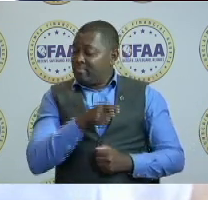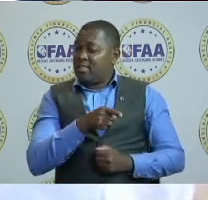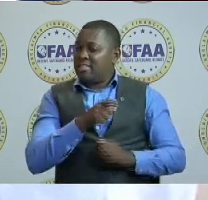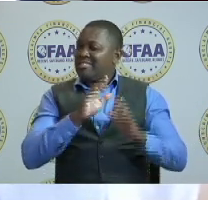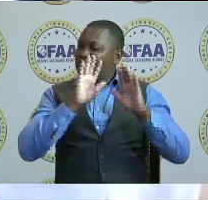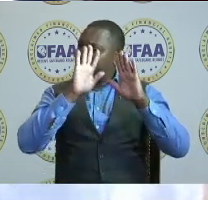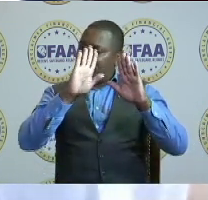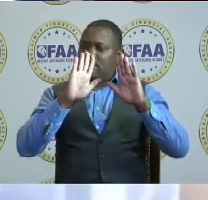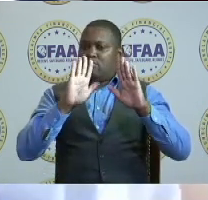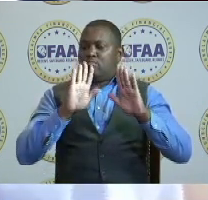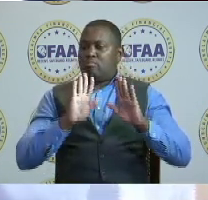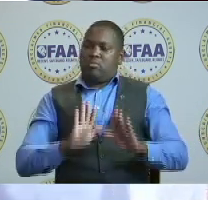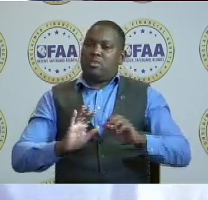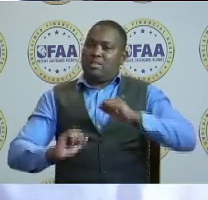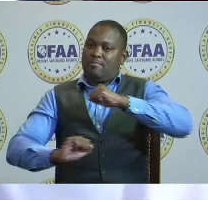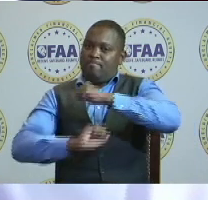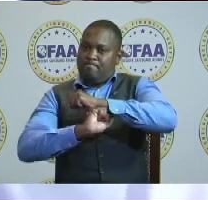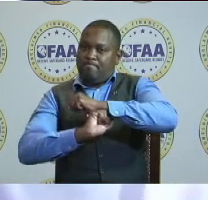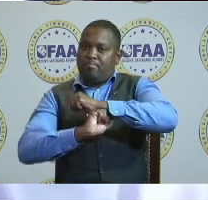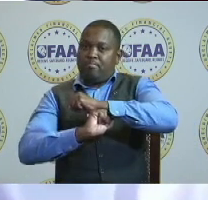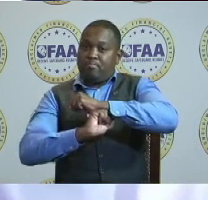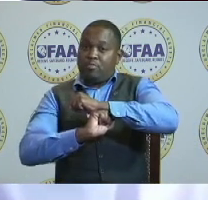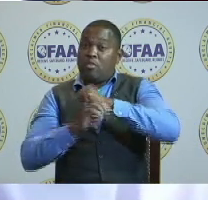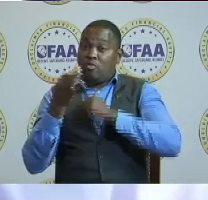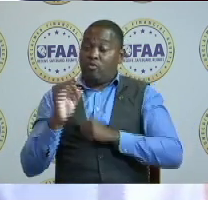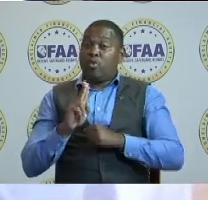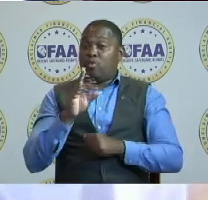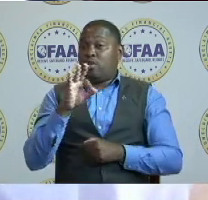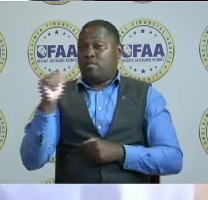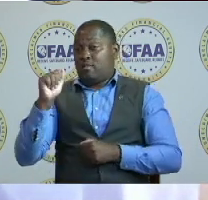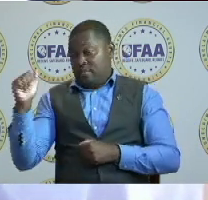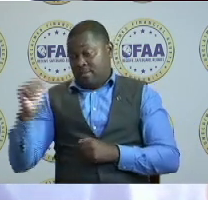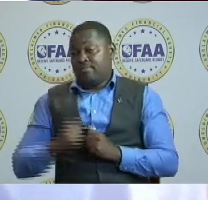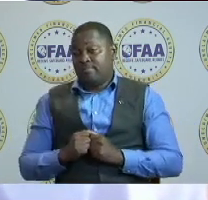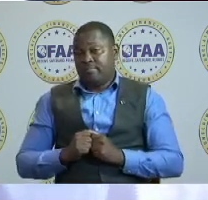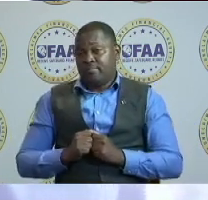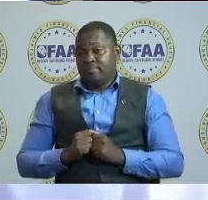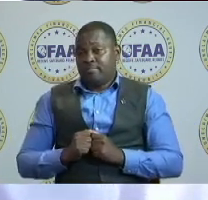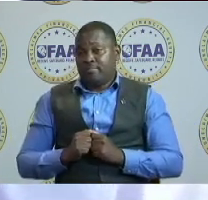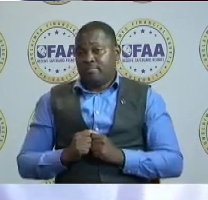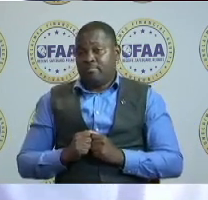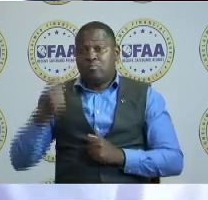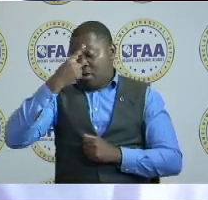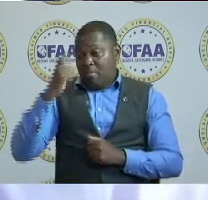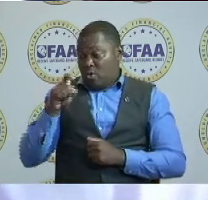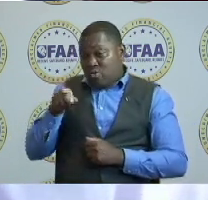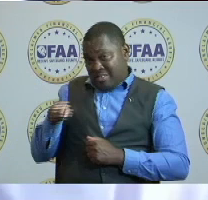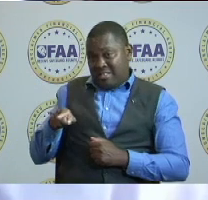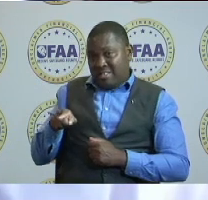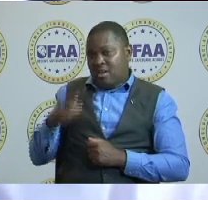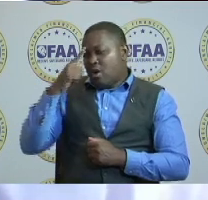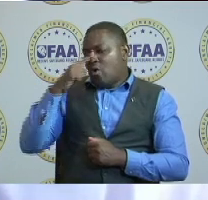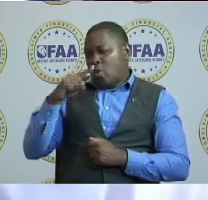very critical and key pillar of the unclaimed financial assets in Kenya. And so because of this, the policy